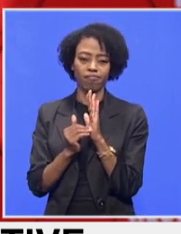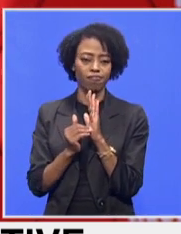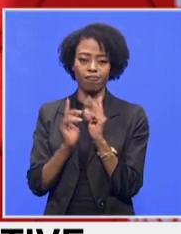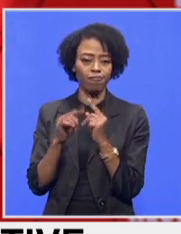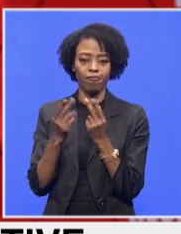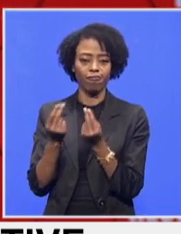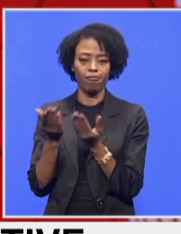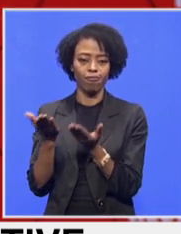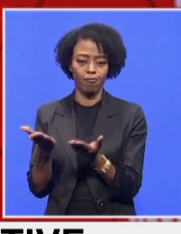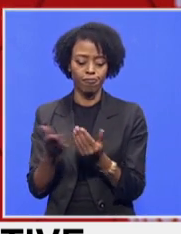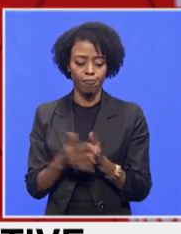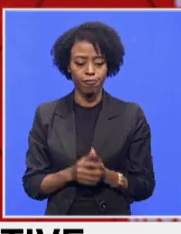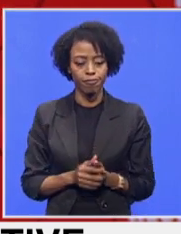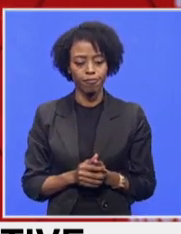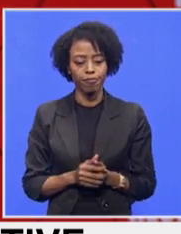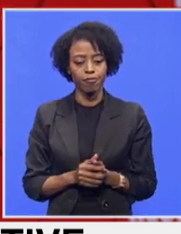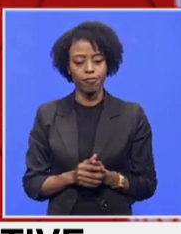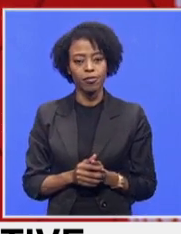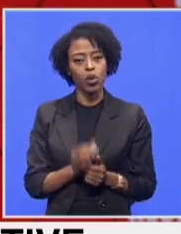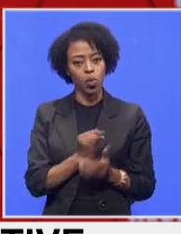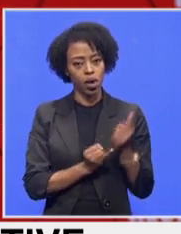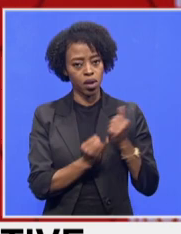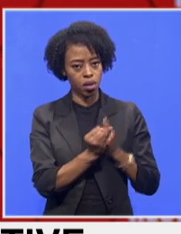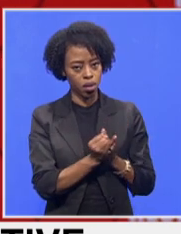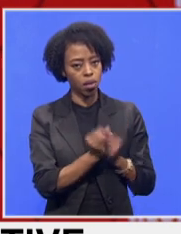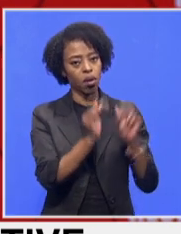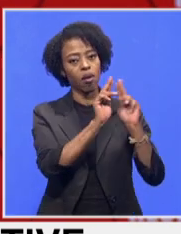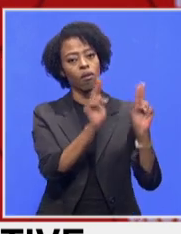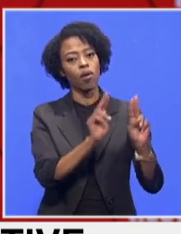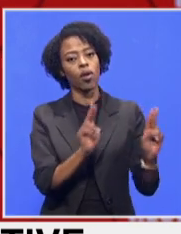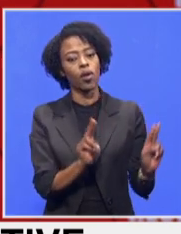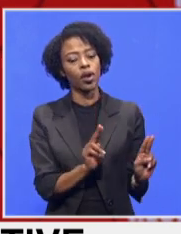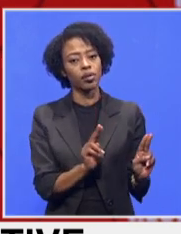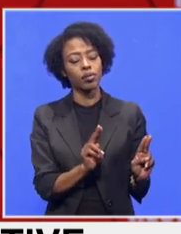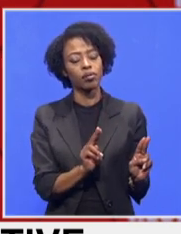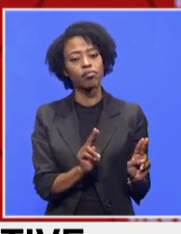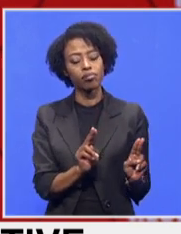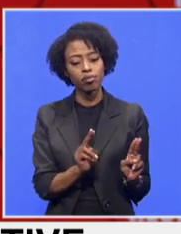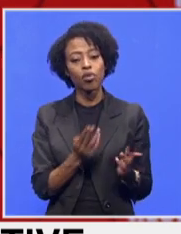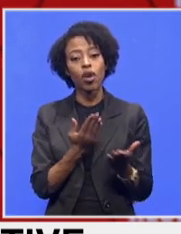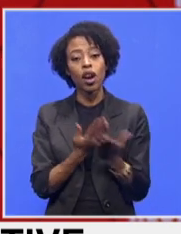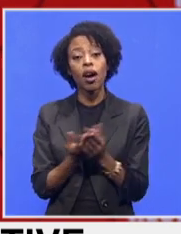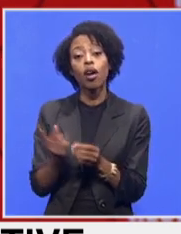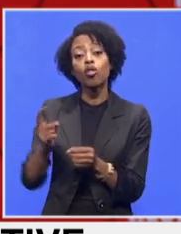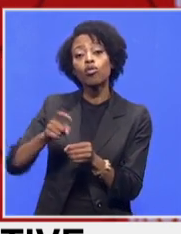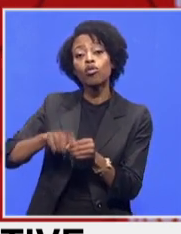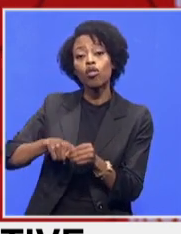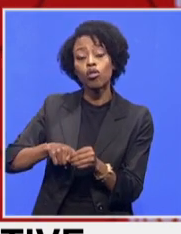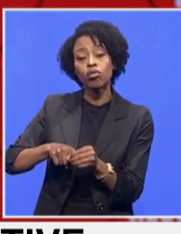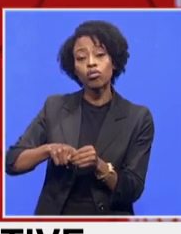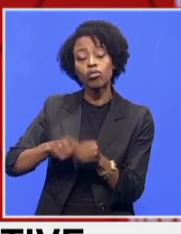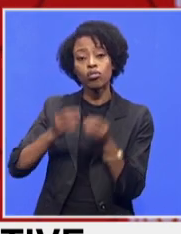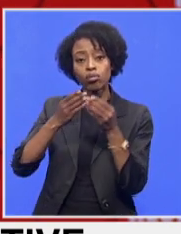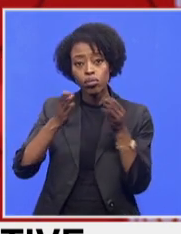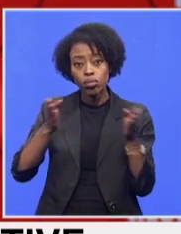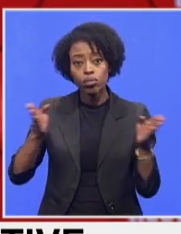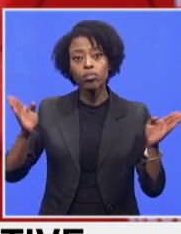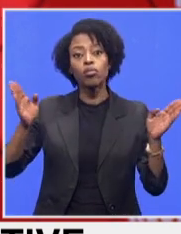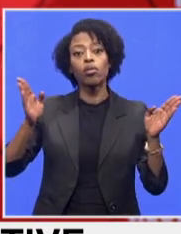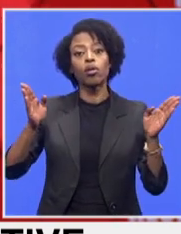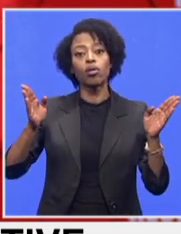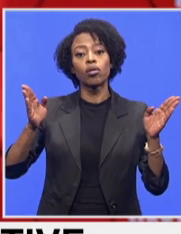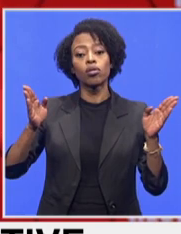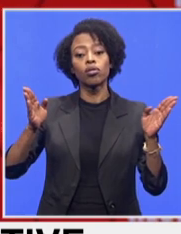do that. We are an independent federation. We can only join a broad front of